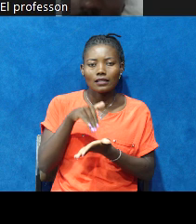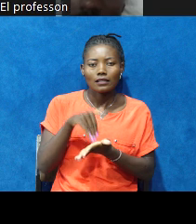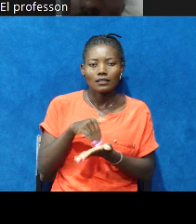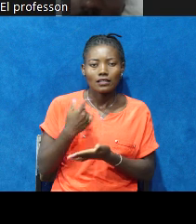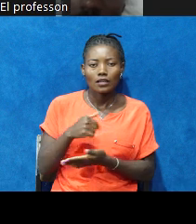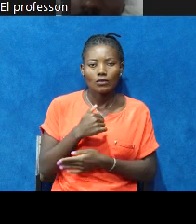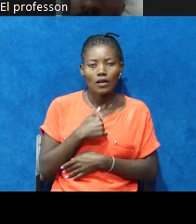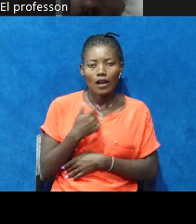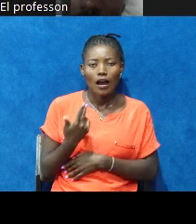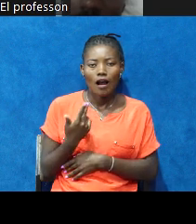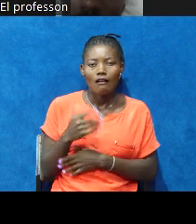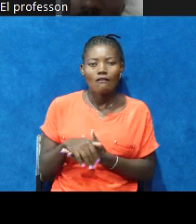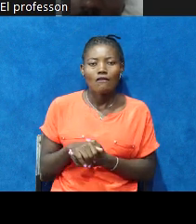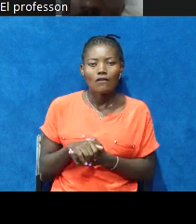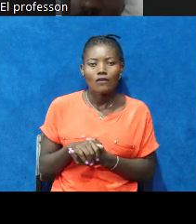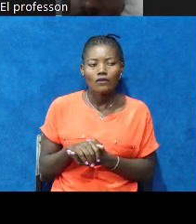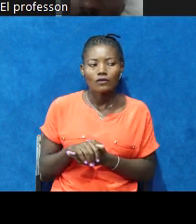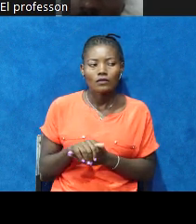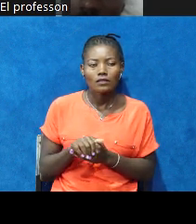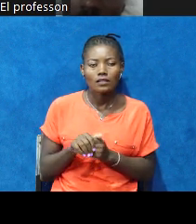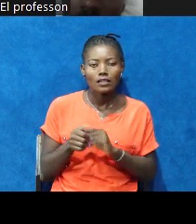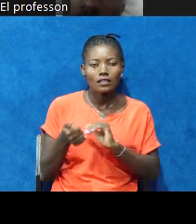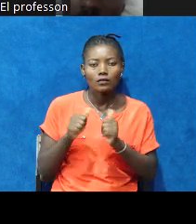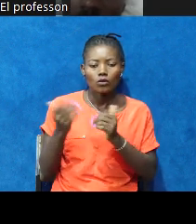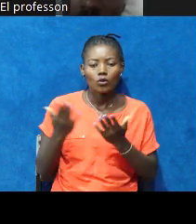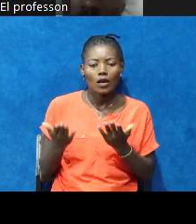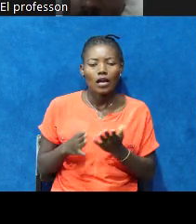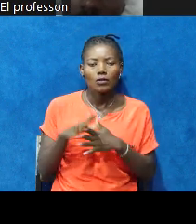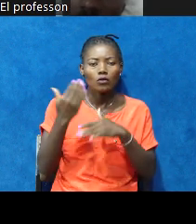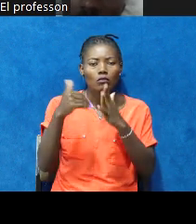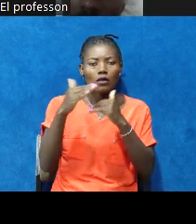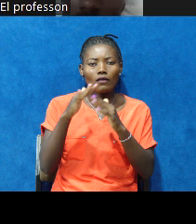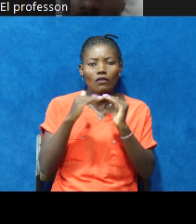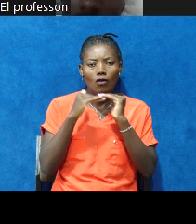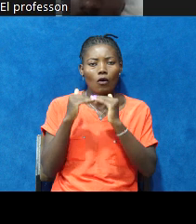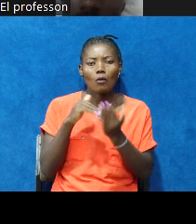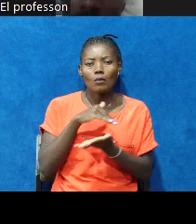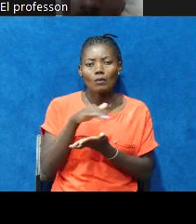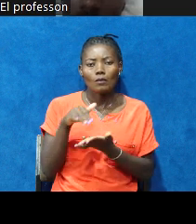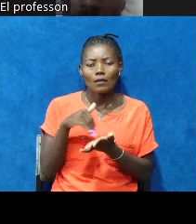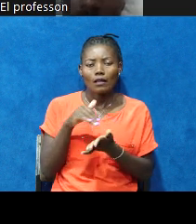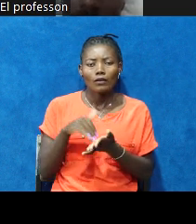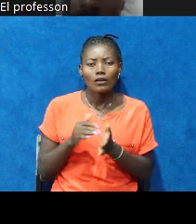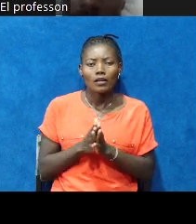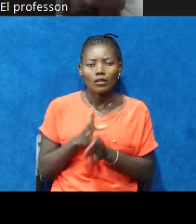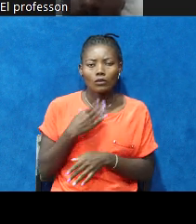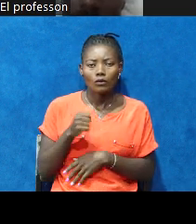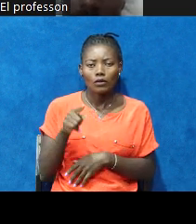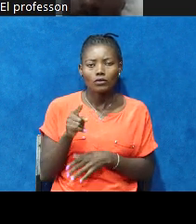there, that is peak performance. That is the sweet spot. That's where you perform optimally. And we want you to